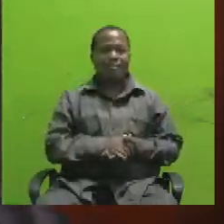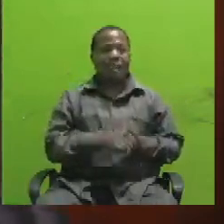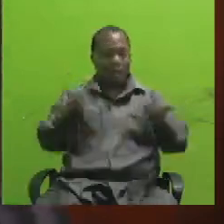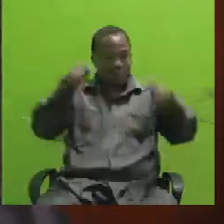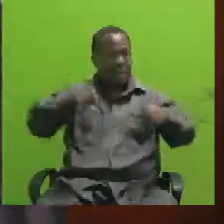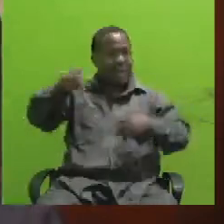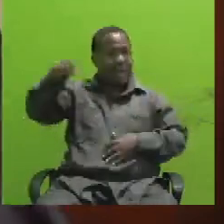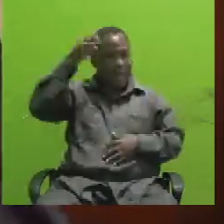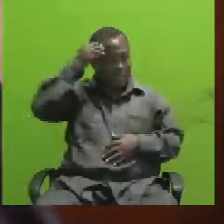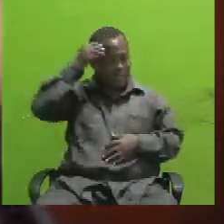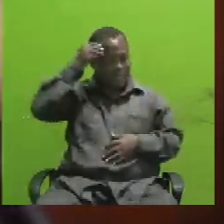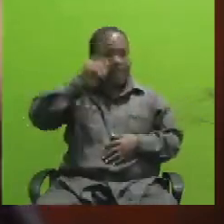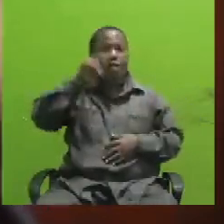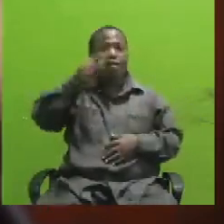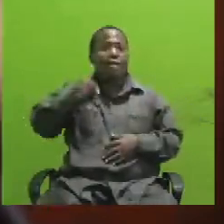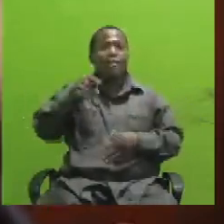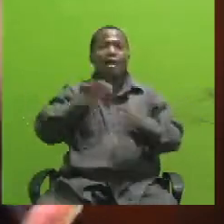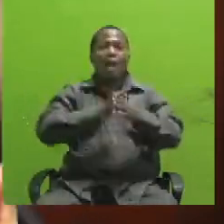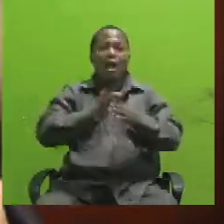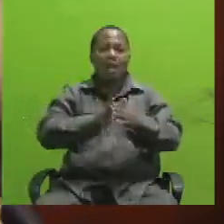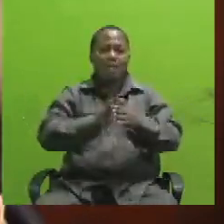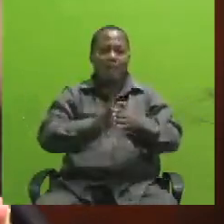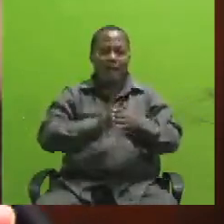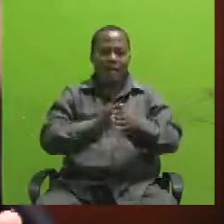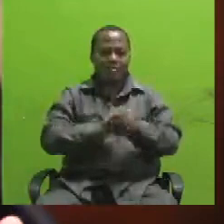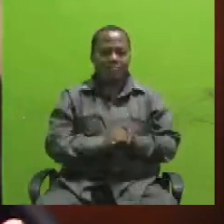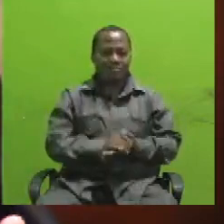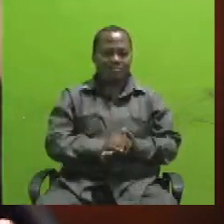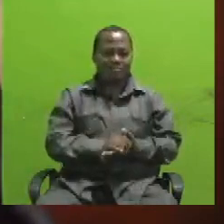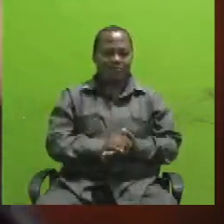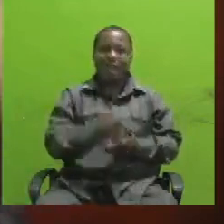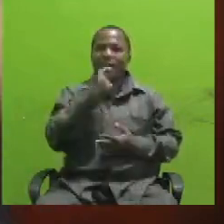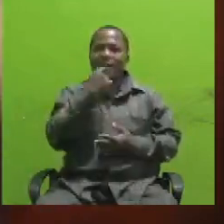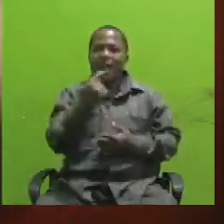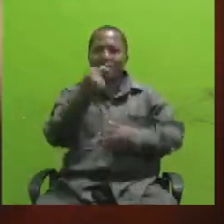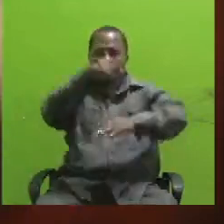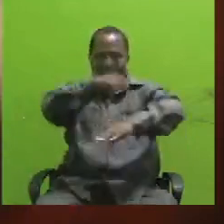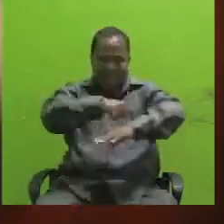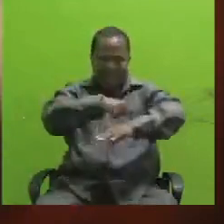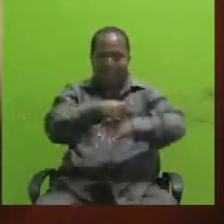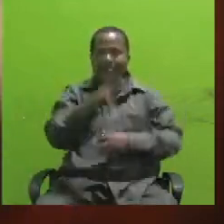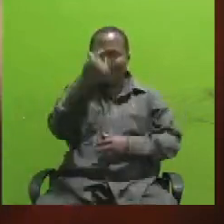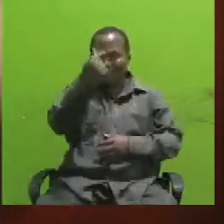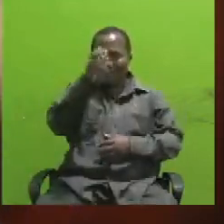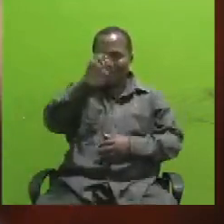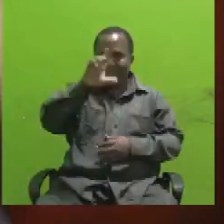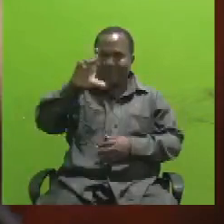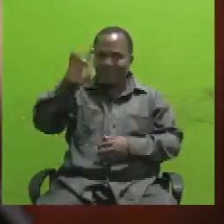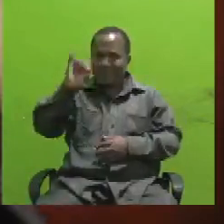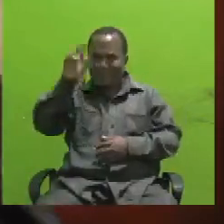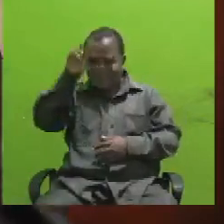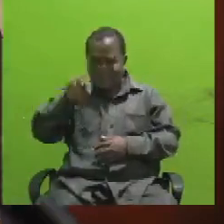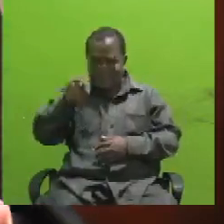today's lesson will be about telling time. All of you say telling time. Very